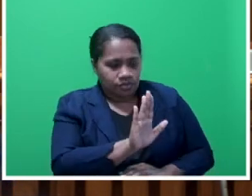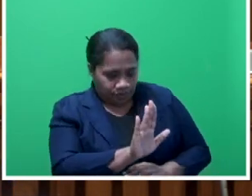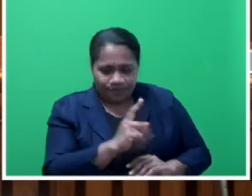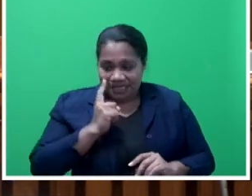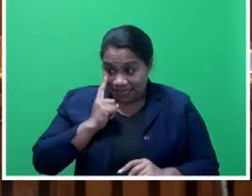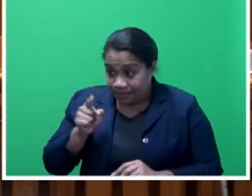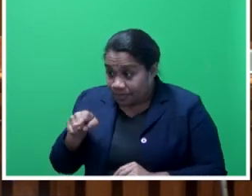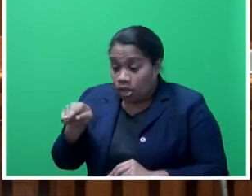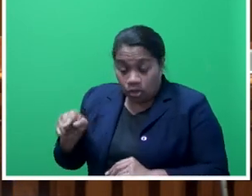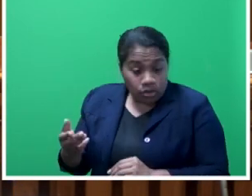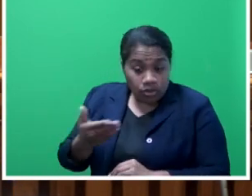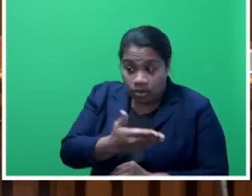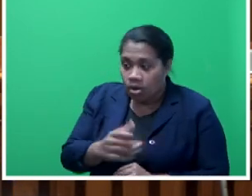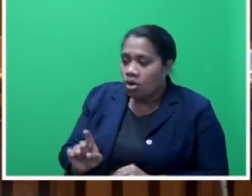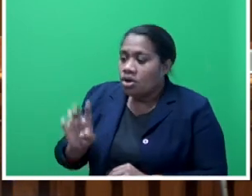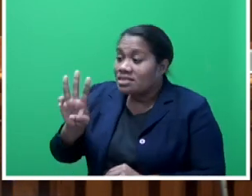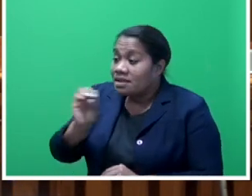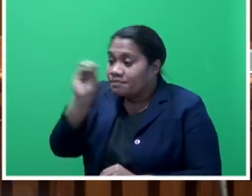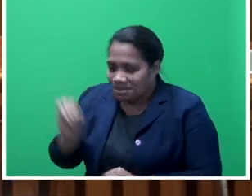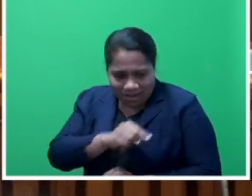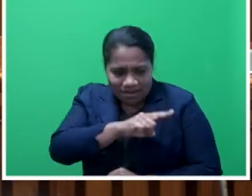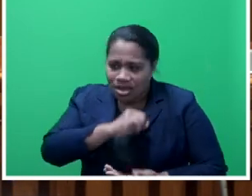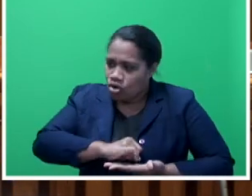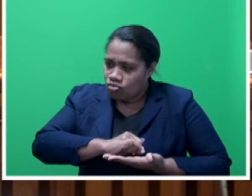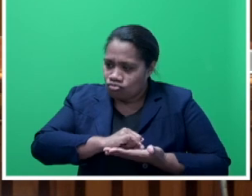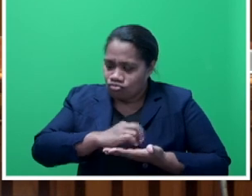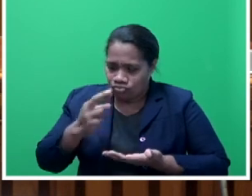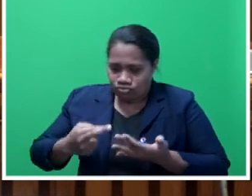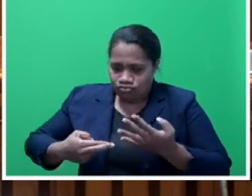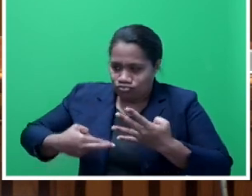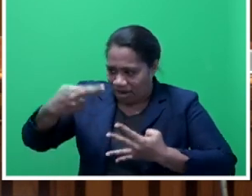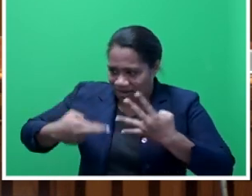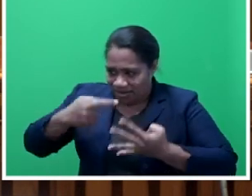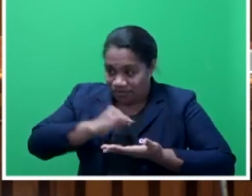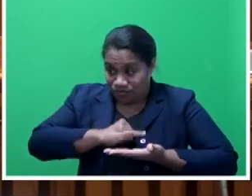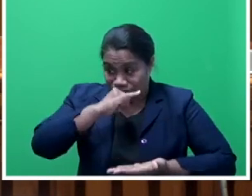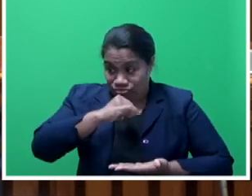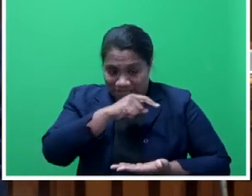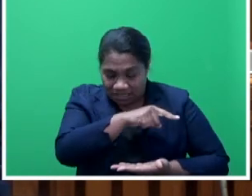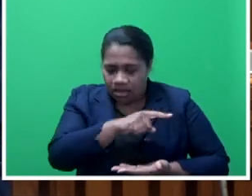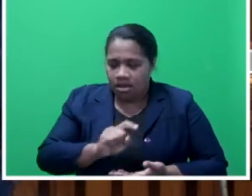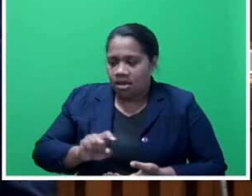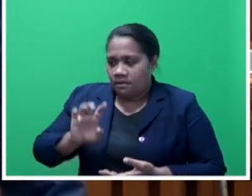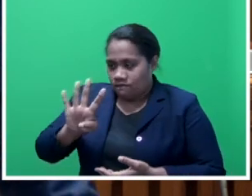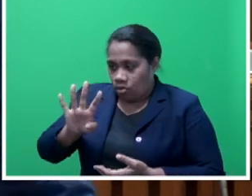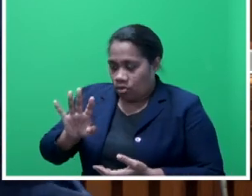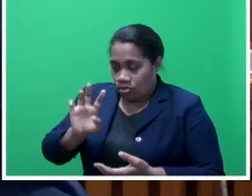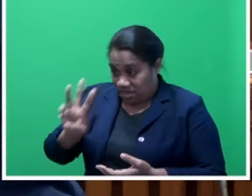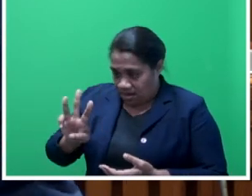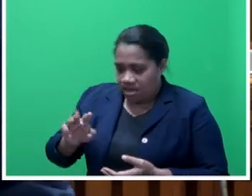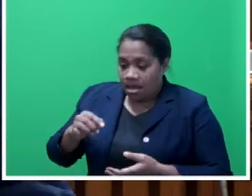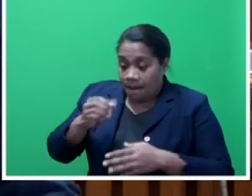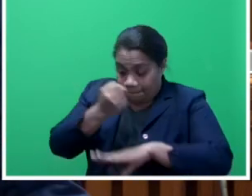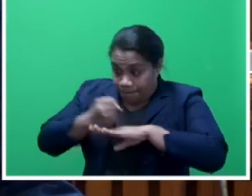will subsidize the 1% interest rate that you are foregoing. That's how the system works. Now, I also wanted